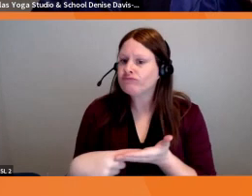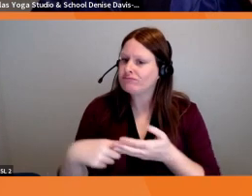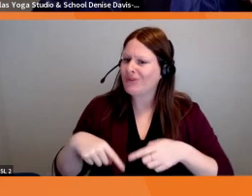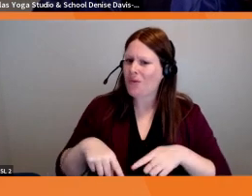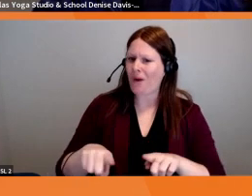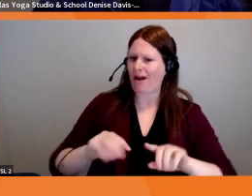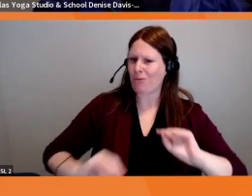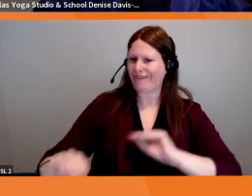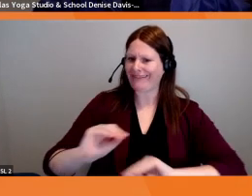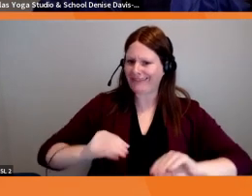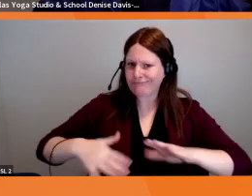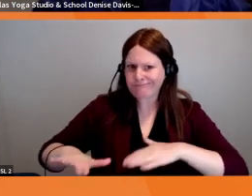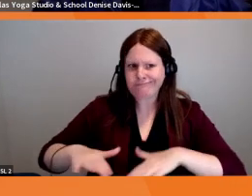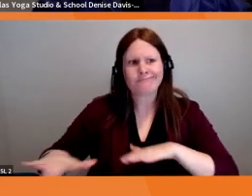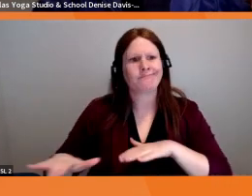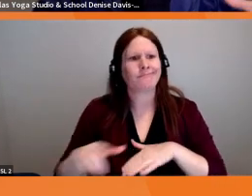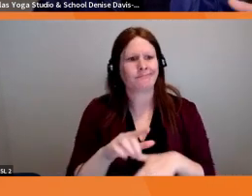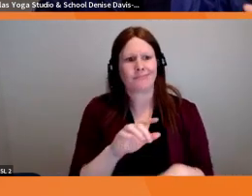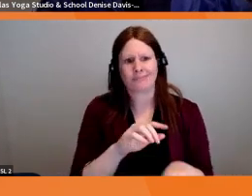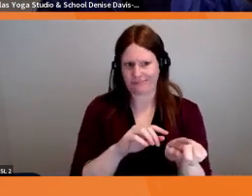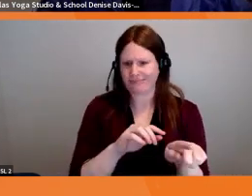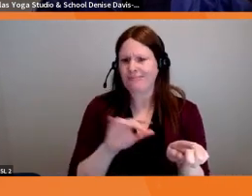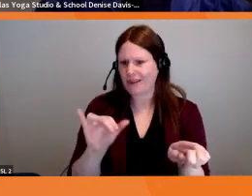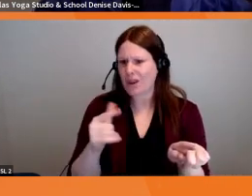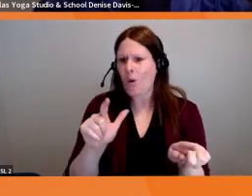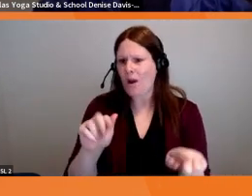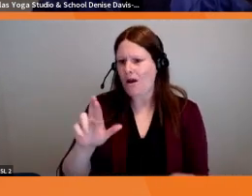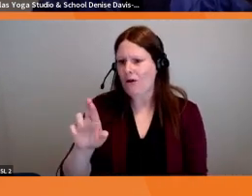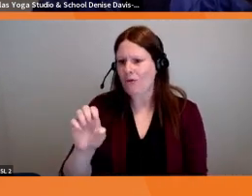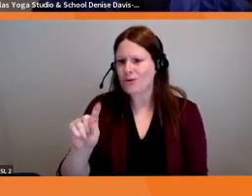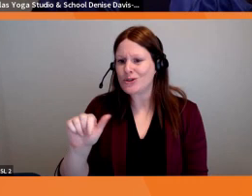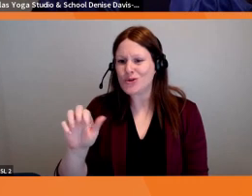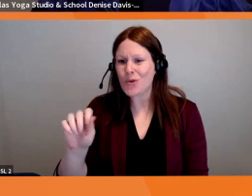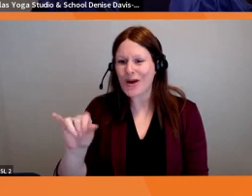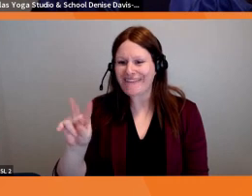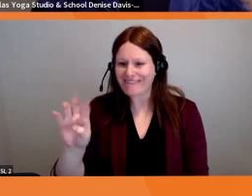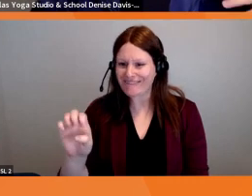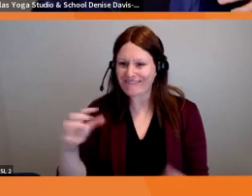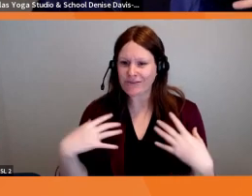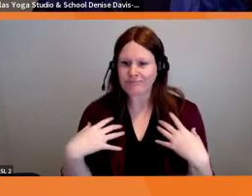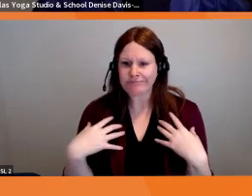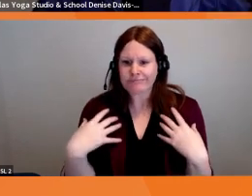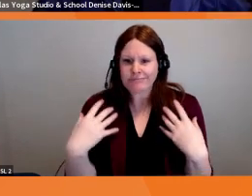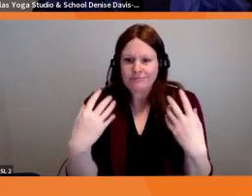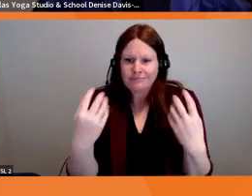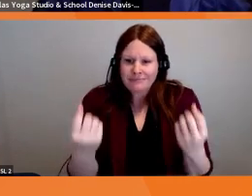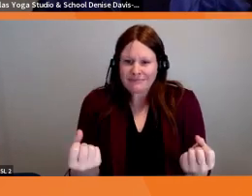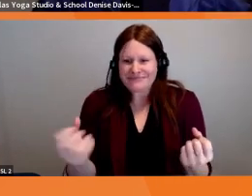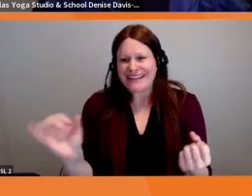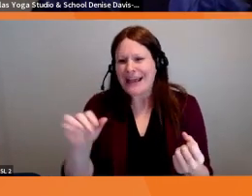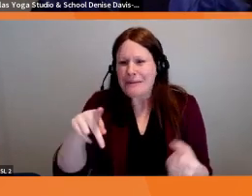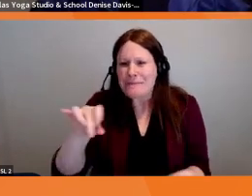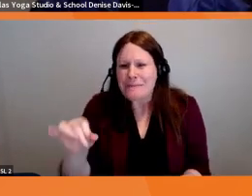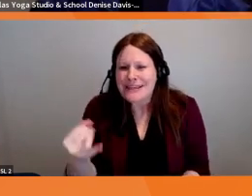out there, right? Restorative yoga, it's like, we call it the pajama party of the week, right? And vinyasa yoga, for